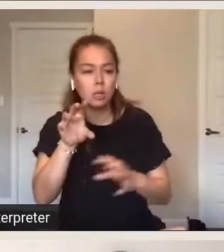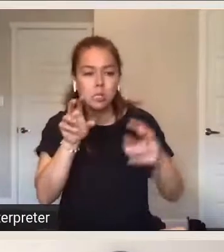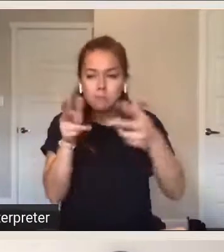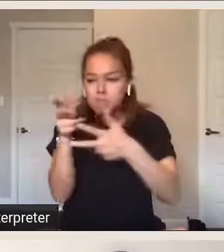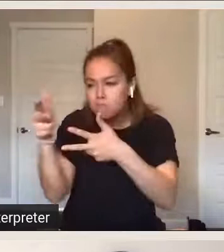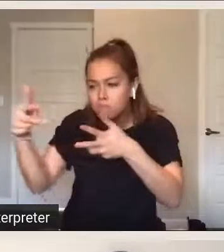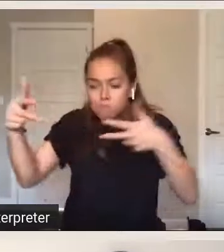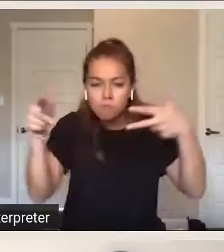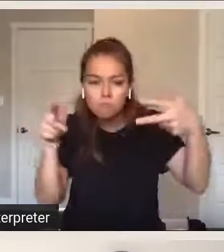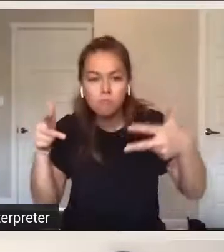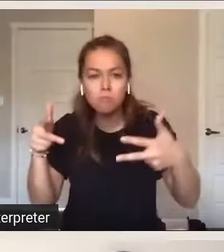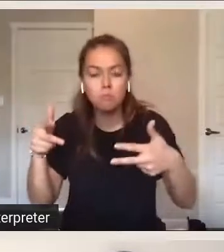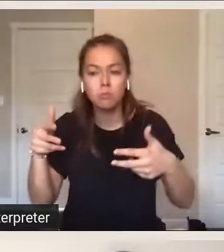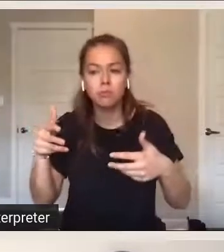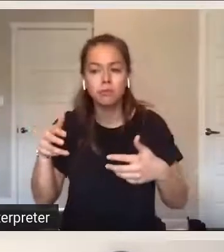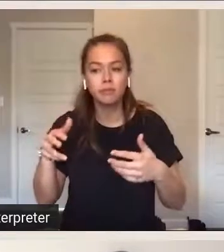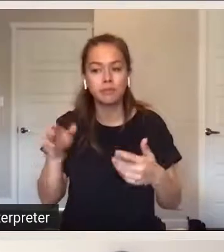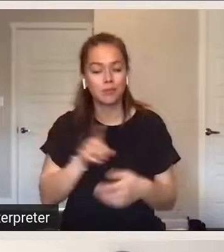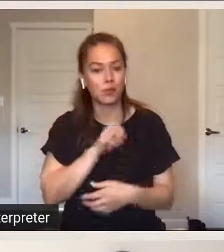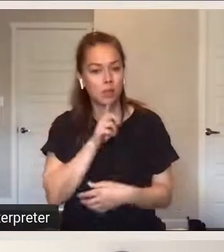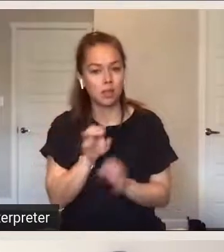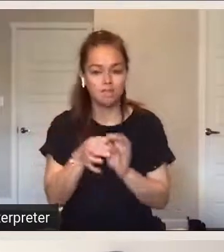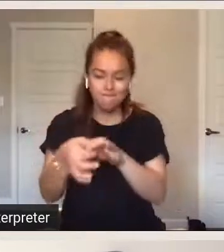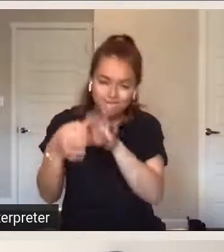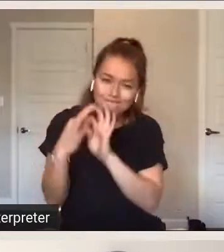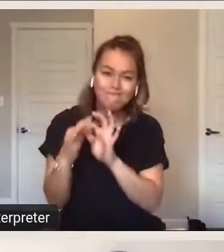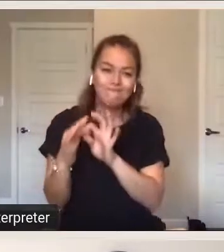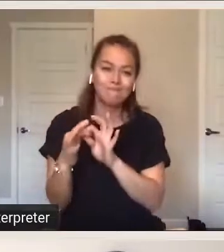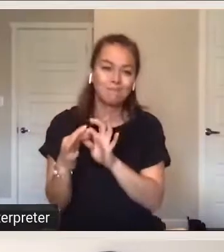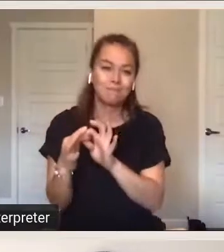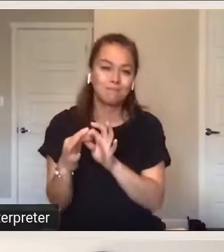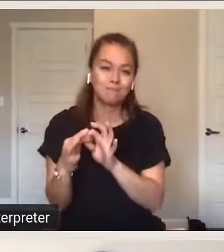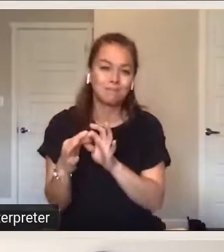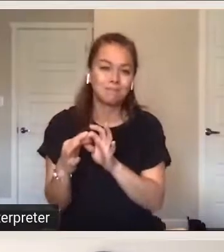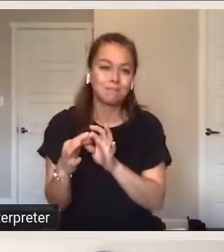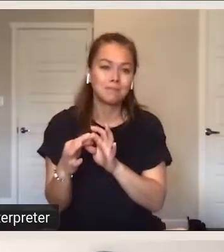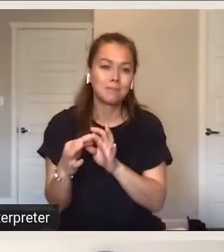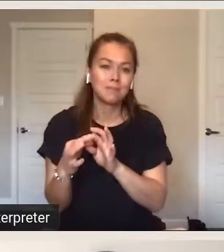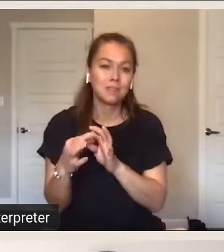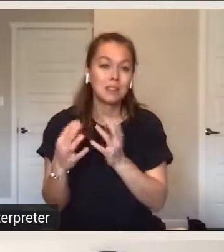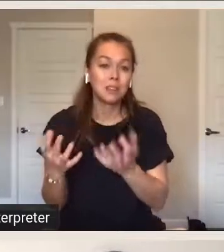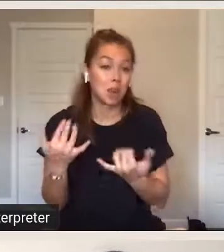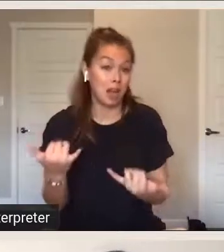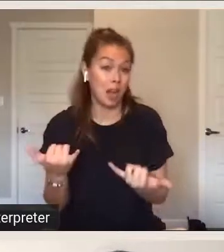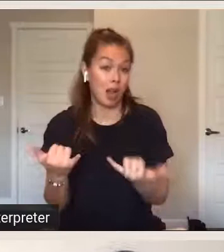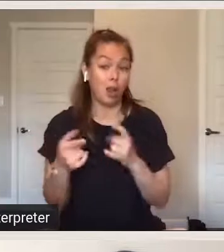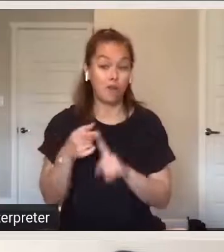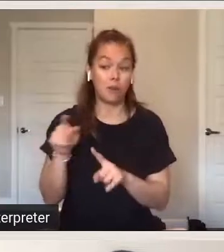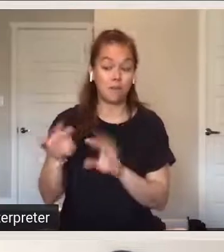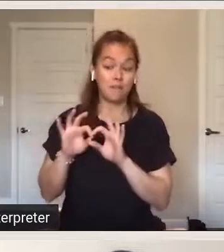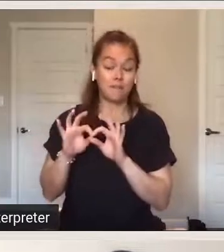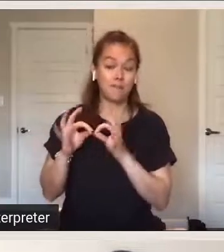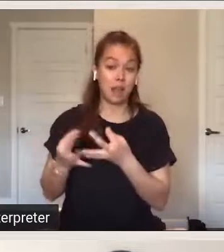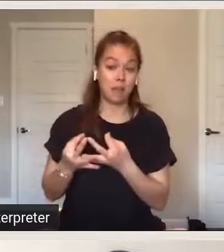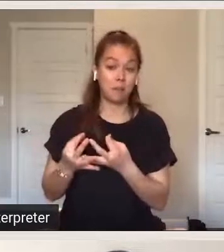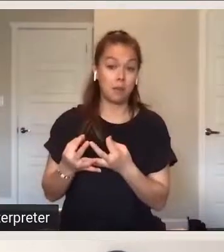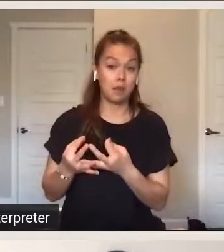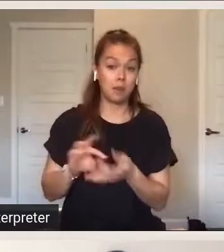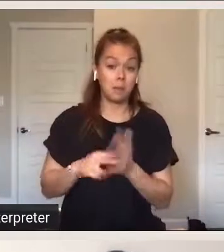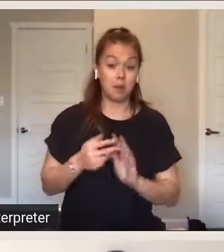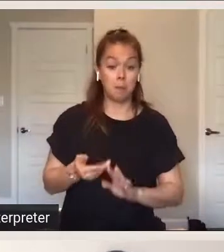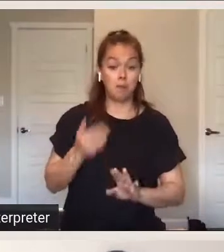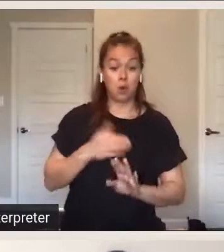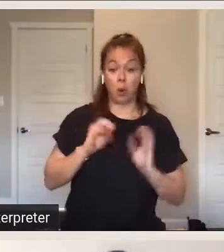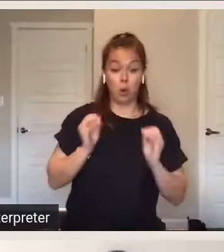So, you know, since then, it's just been kind of maybe we've earned a little bit more respect from them. Not that we didn't have any before that, but...